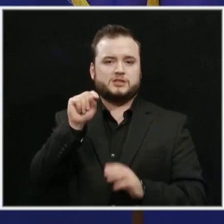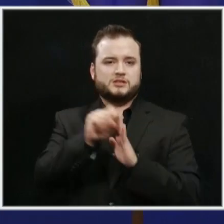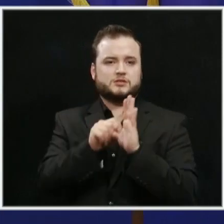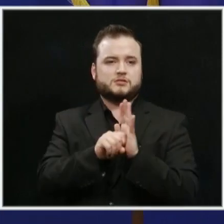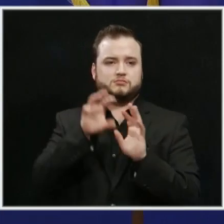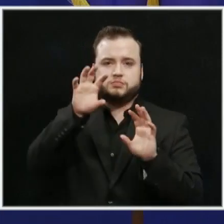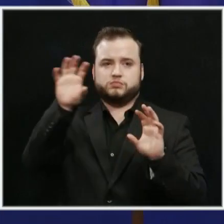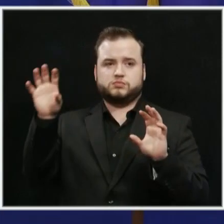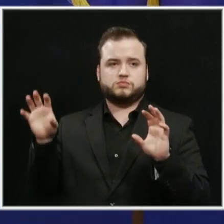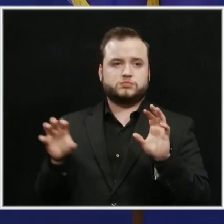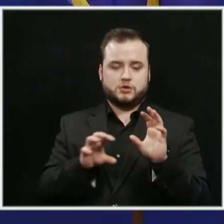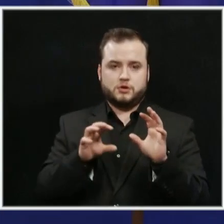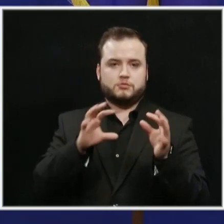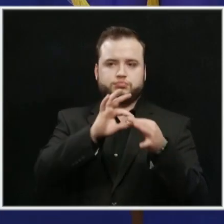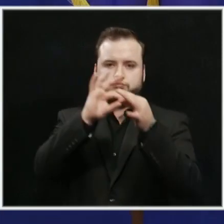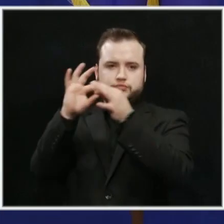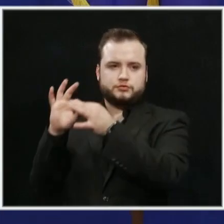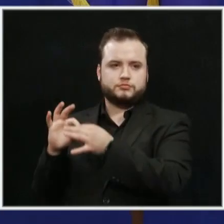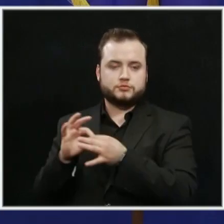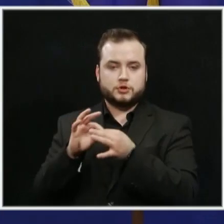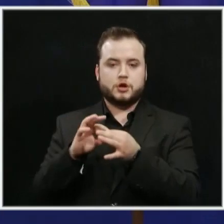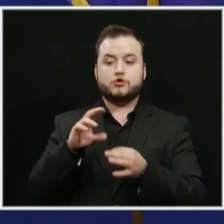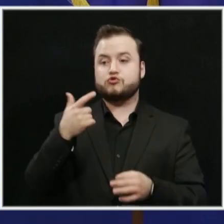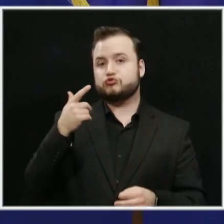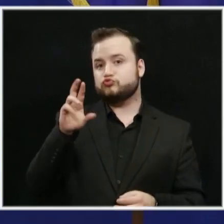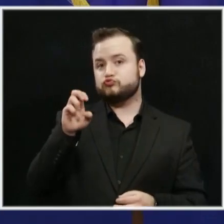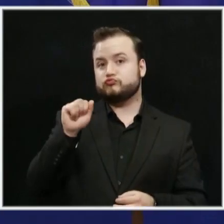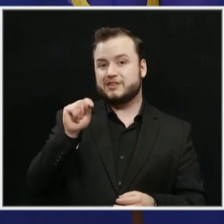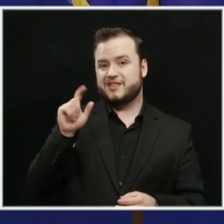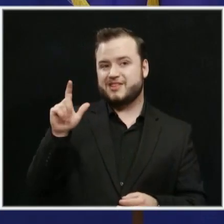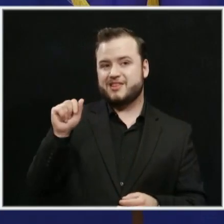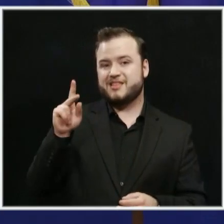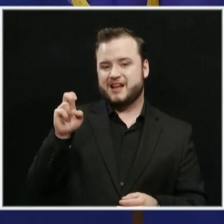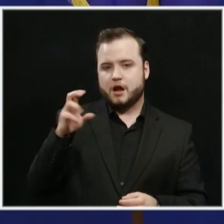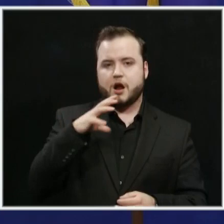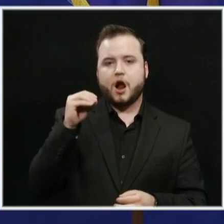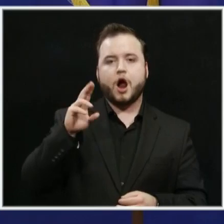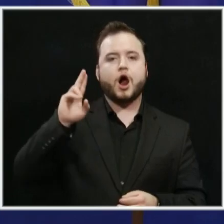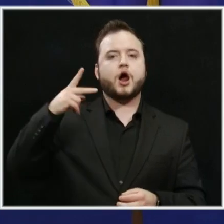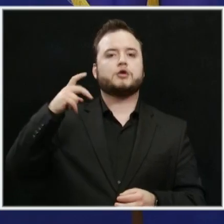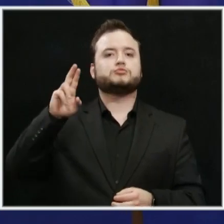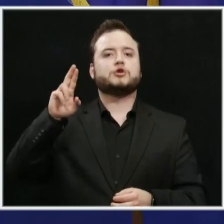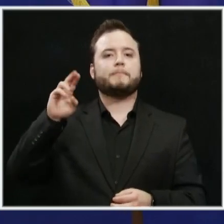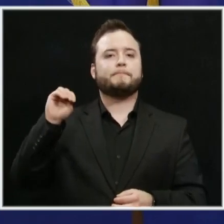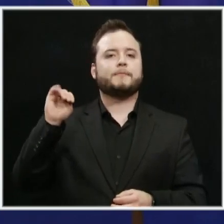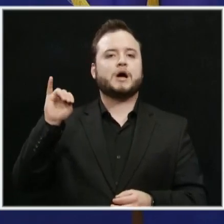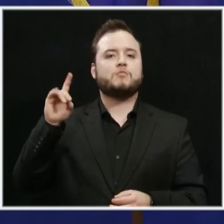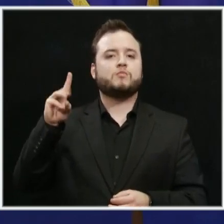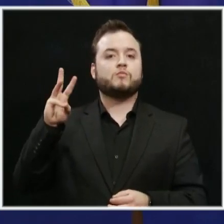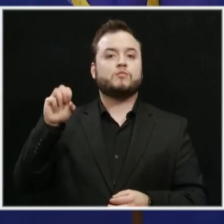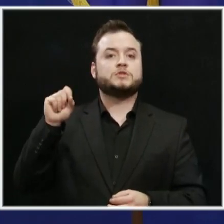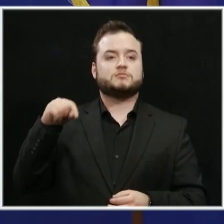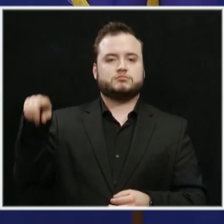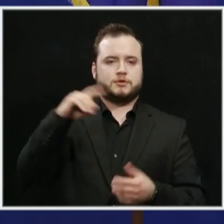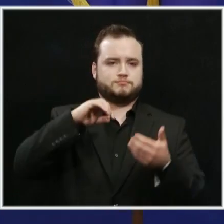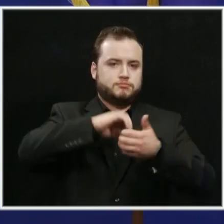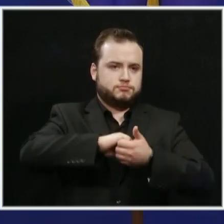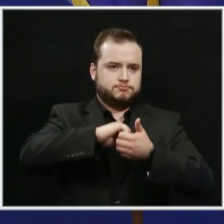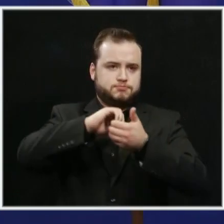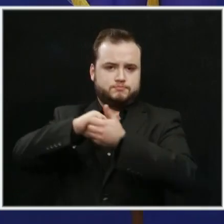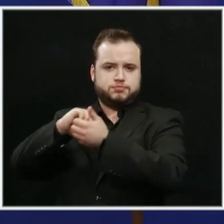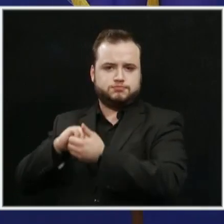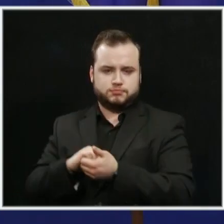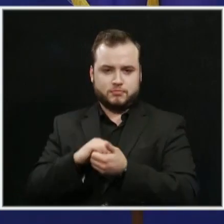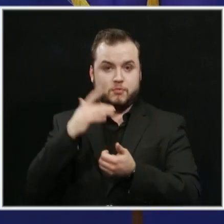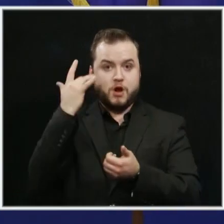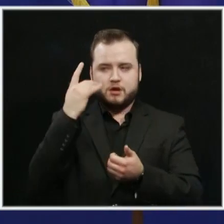Midwest compact. This is something we've been talking about for several weeks. You saw the states in the Northeast and states on the West Coast do